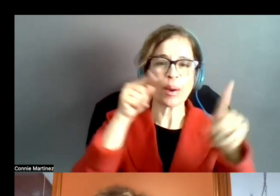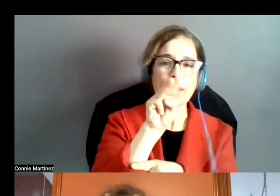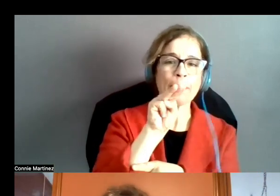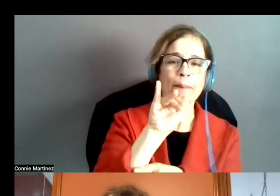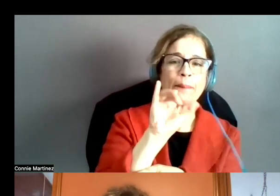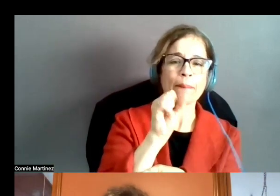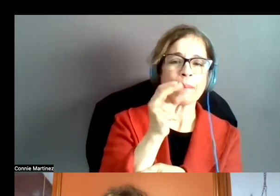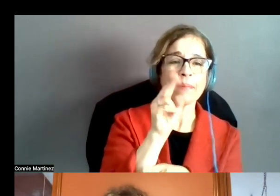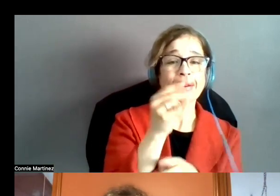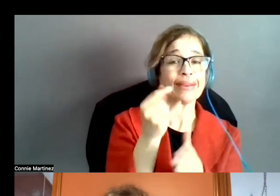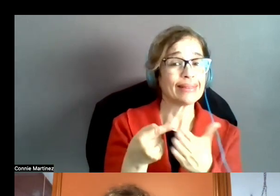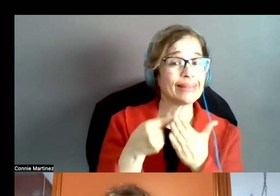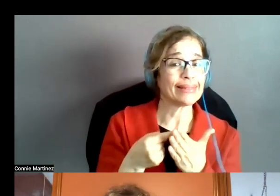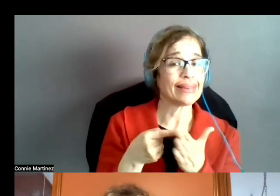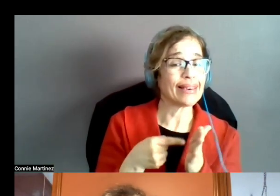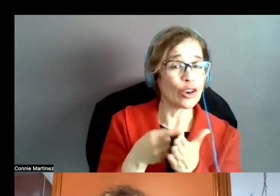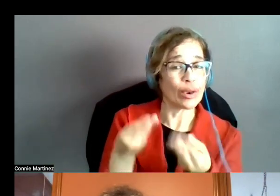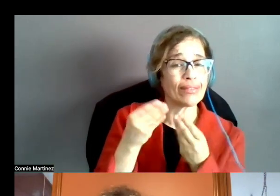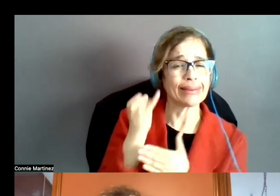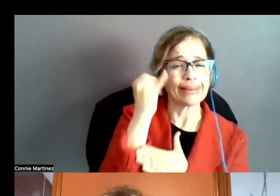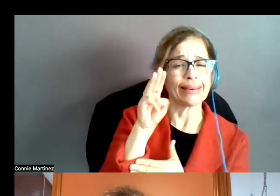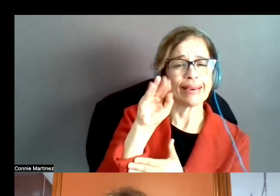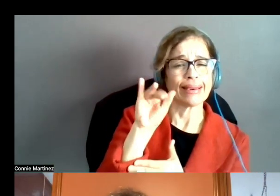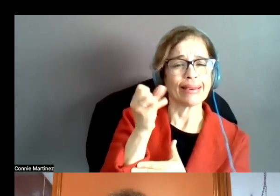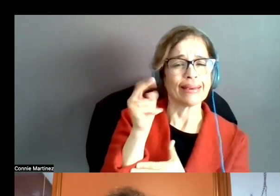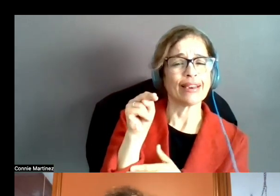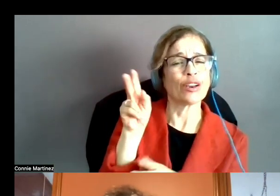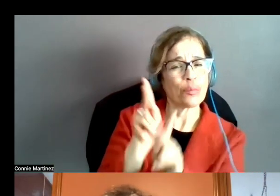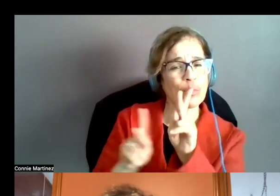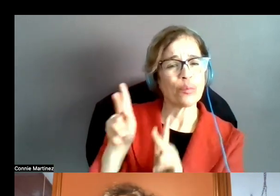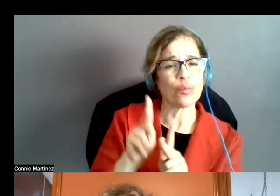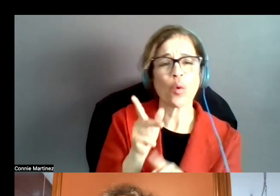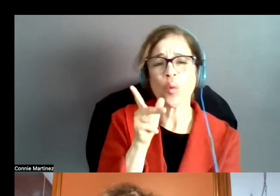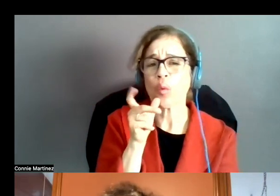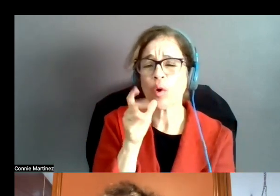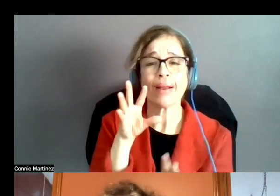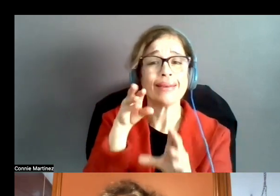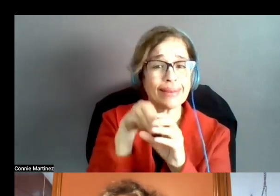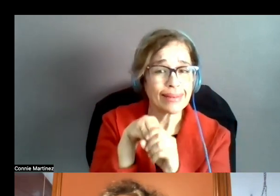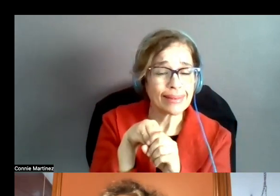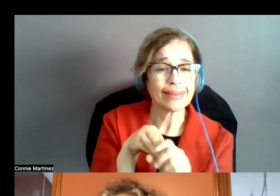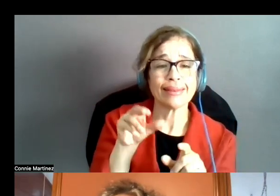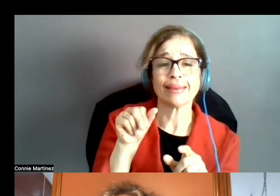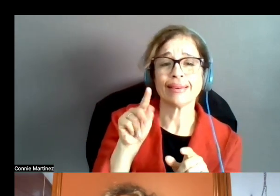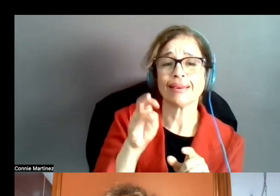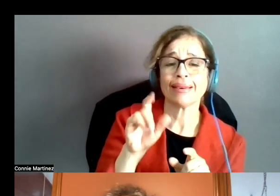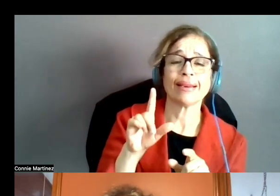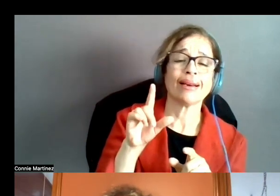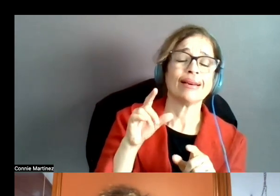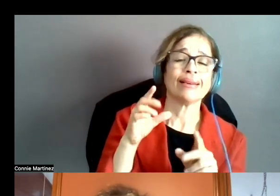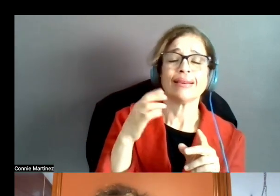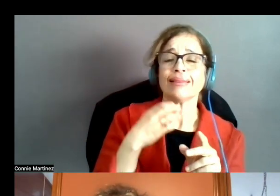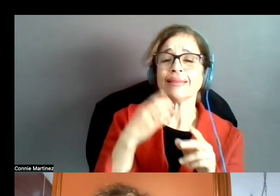can you give us an idea of what some of the missions are? Like, we've talked to people, for instance, who are involved with End 6 to 8 Hours of Hunger